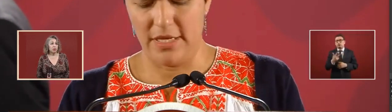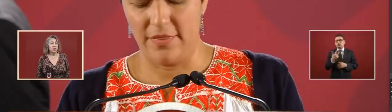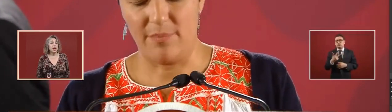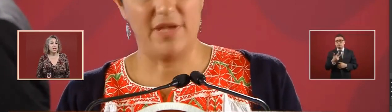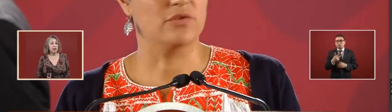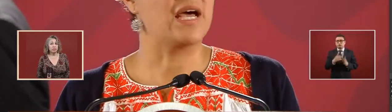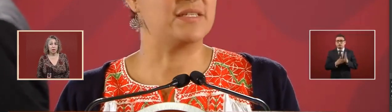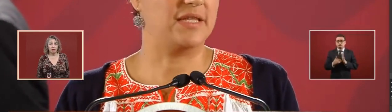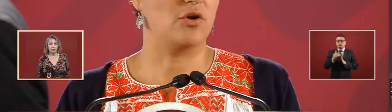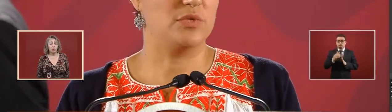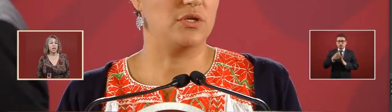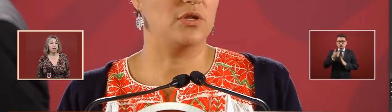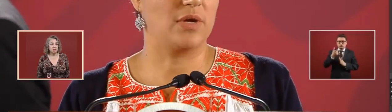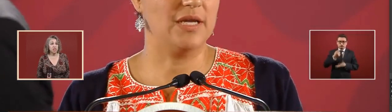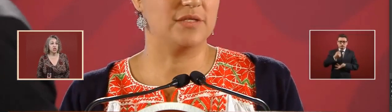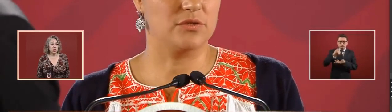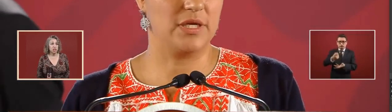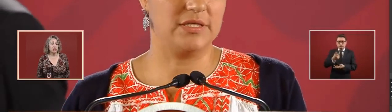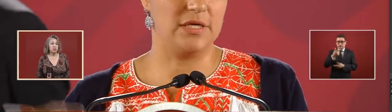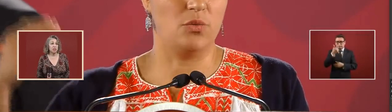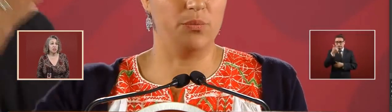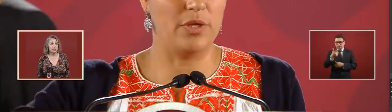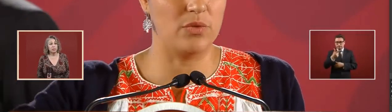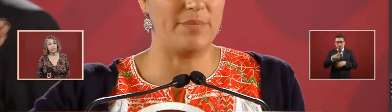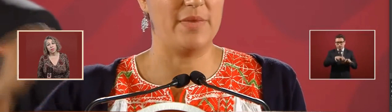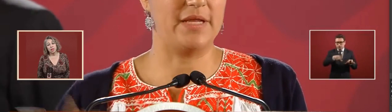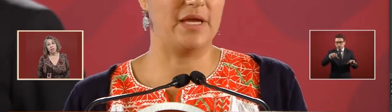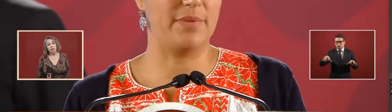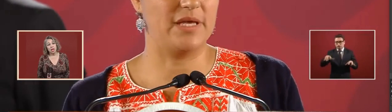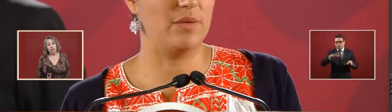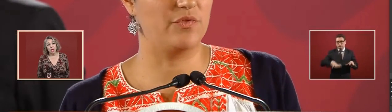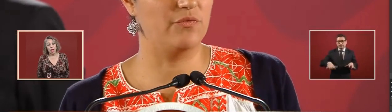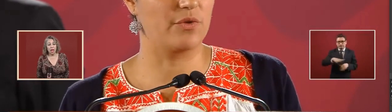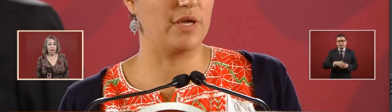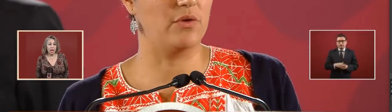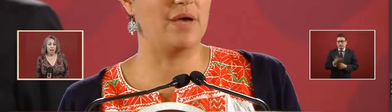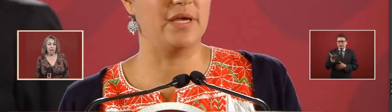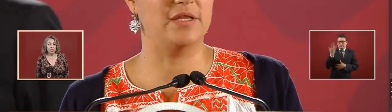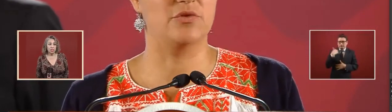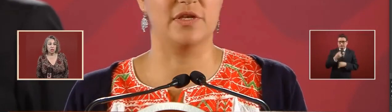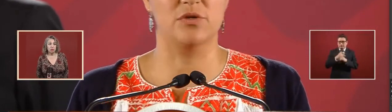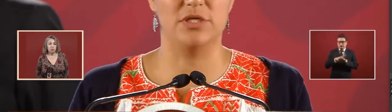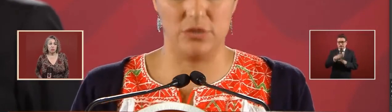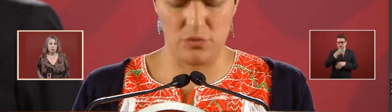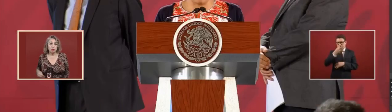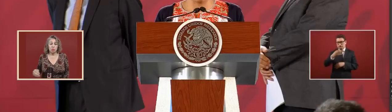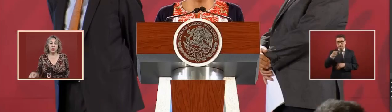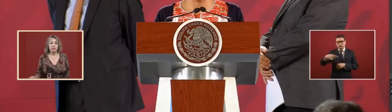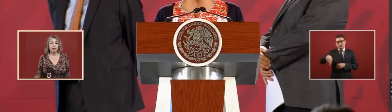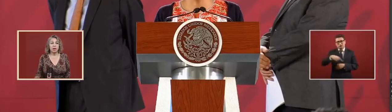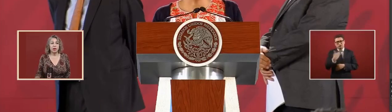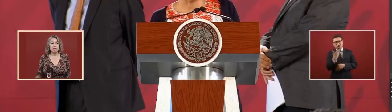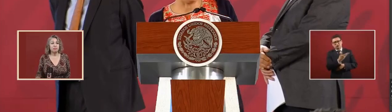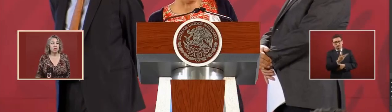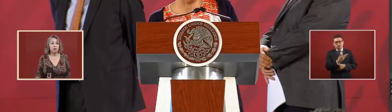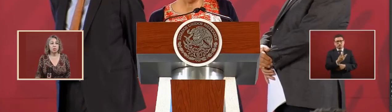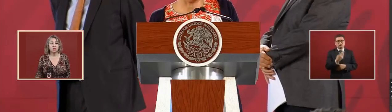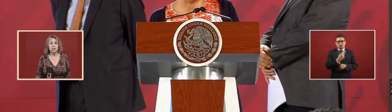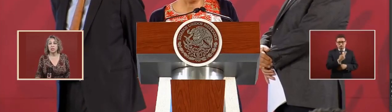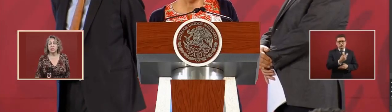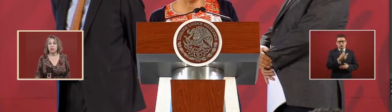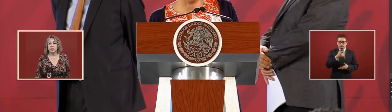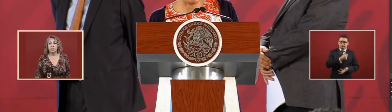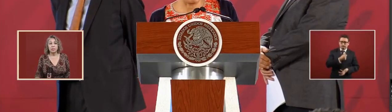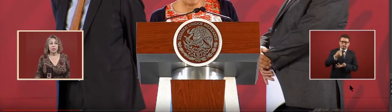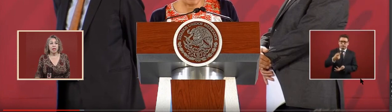millones creating de pesos of, a siete quick comisiones locales, to do this. En una primera etapa ya habíamos informado habían and hecho so esta solicitud de subsidio informed, y